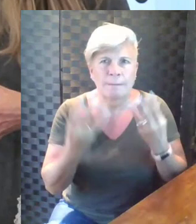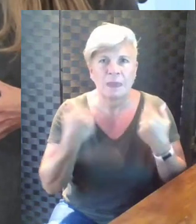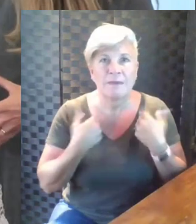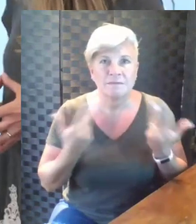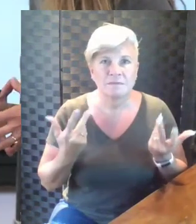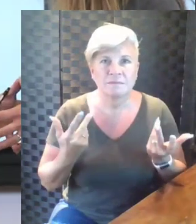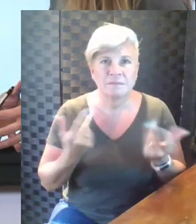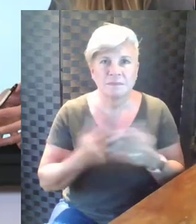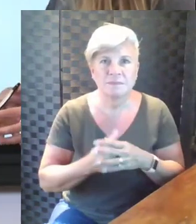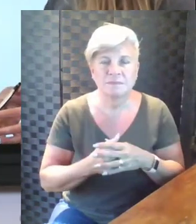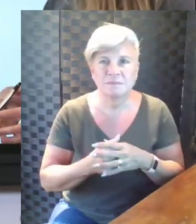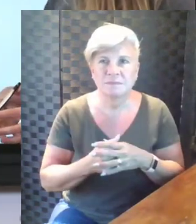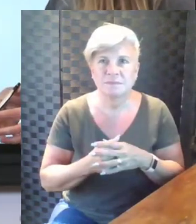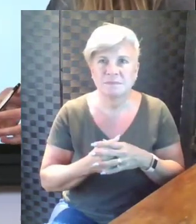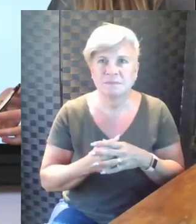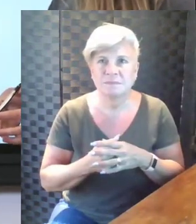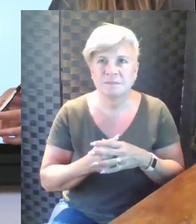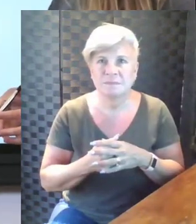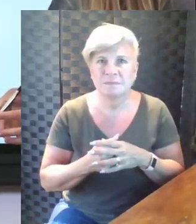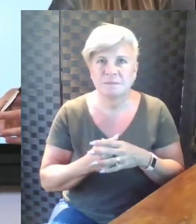have?